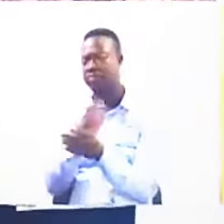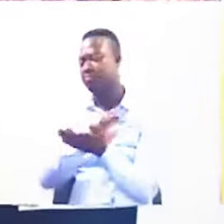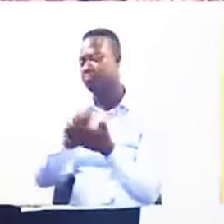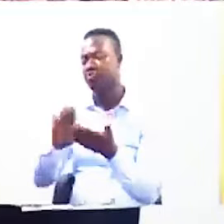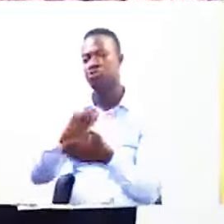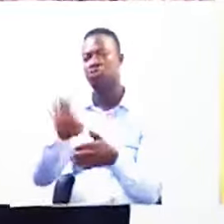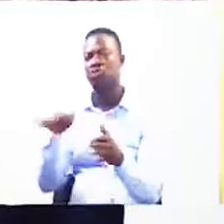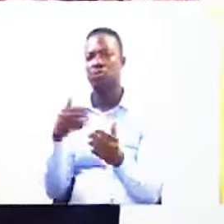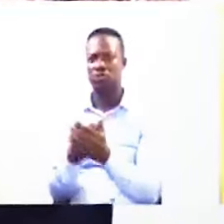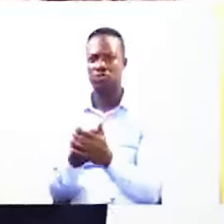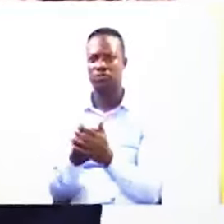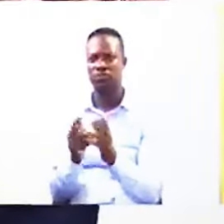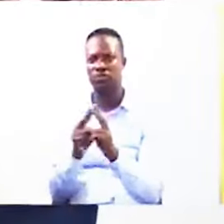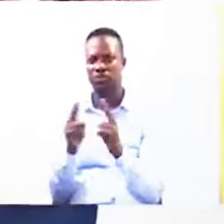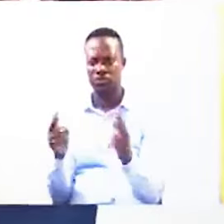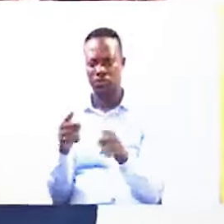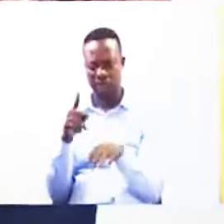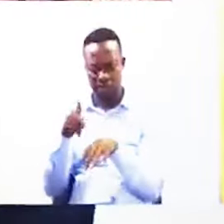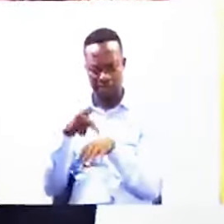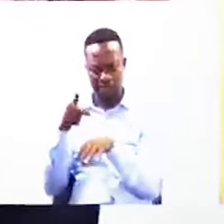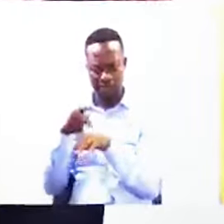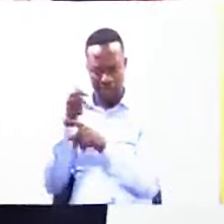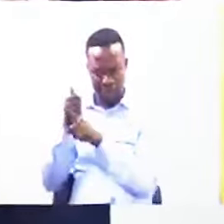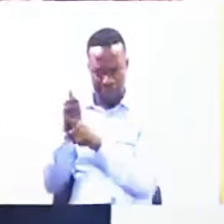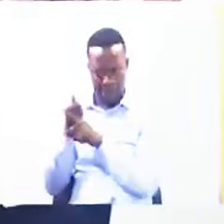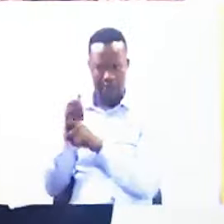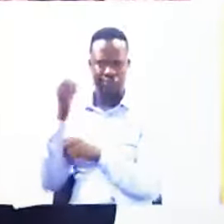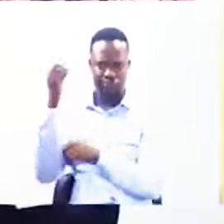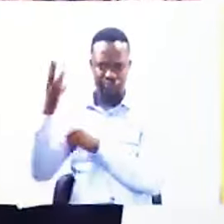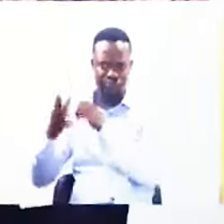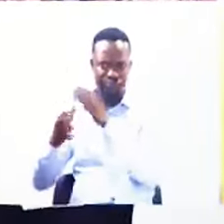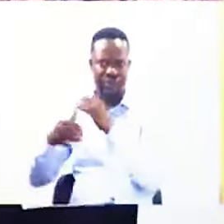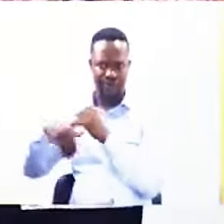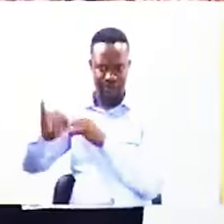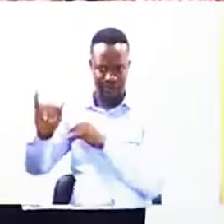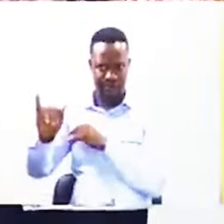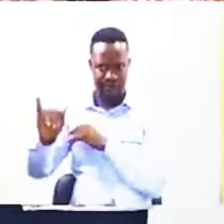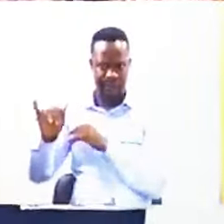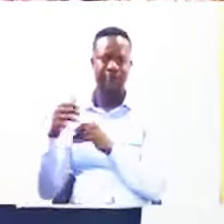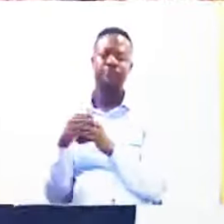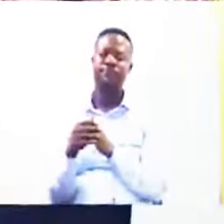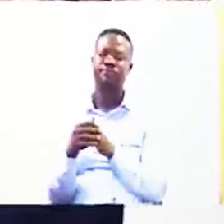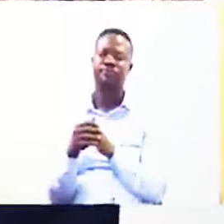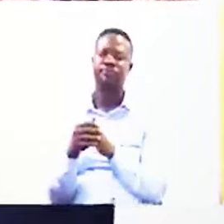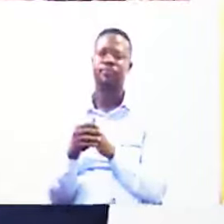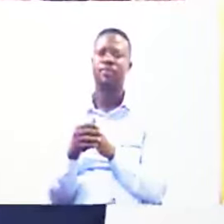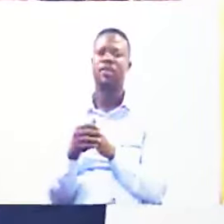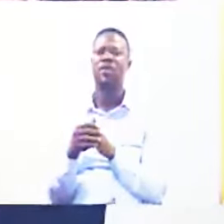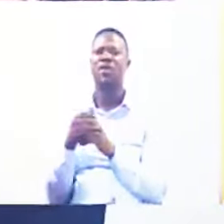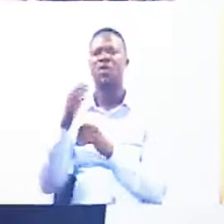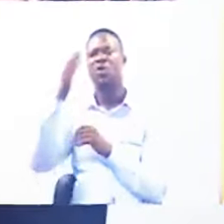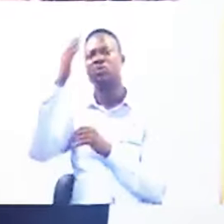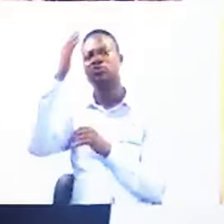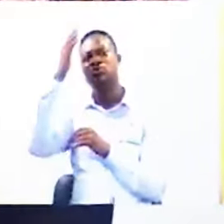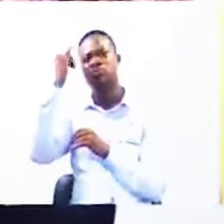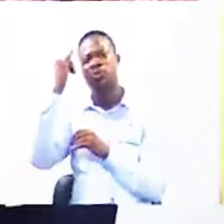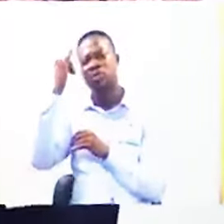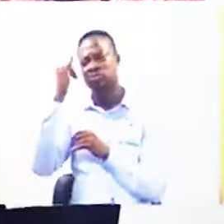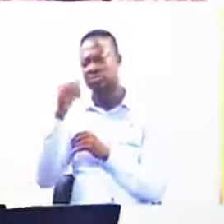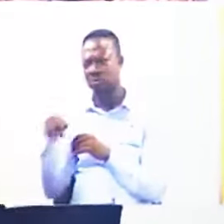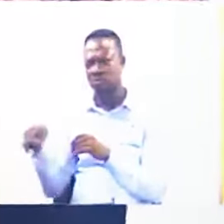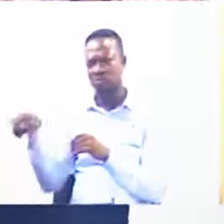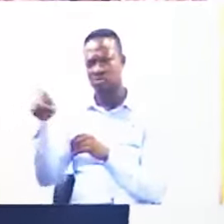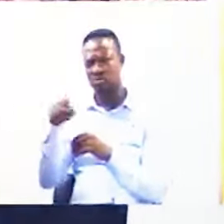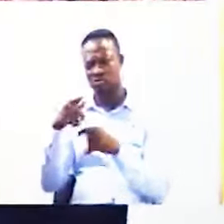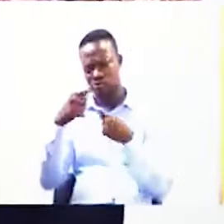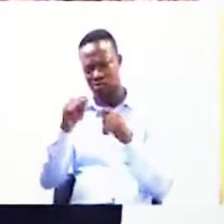so Peter is still narrating, is still speaking. Now then, why do you try